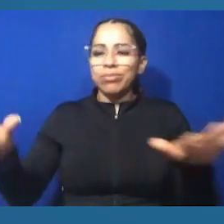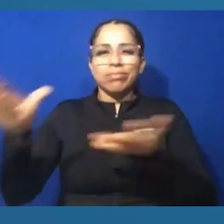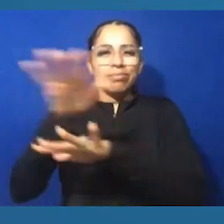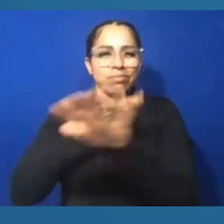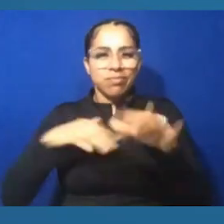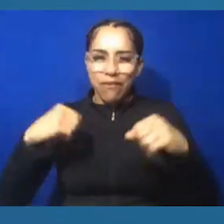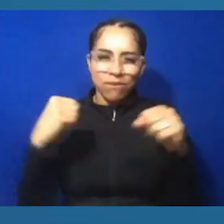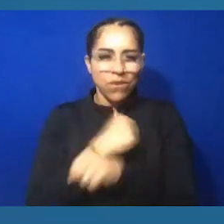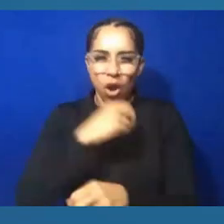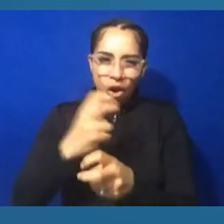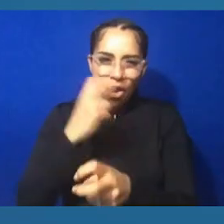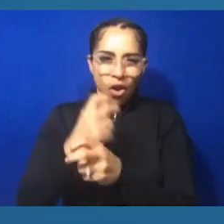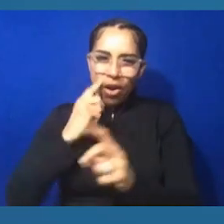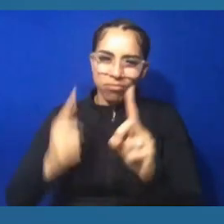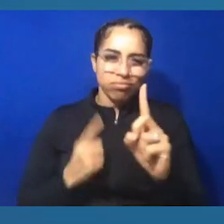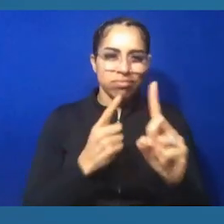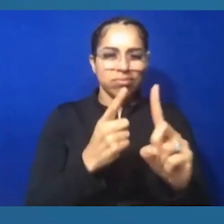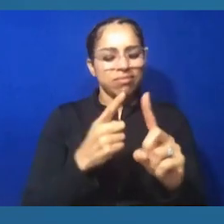applause.